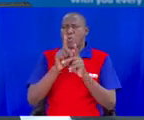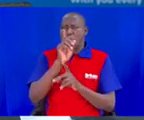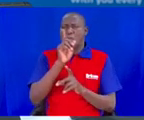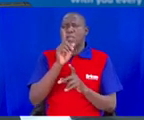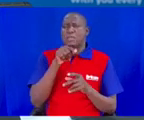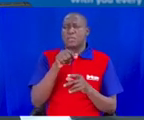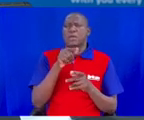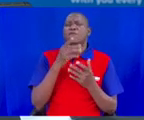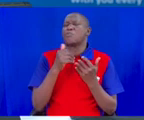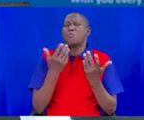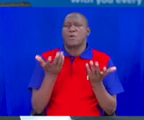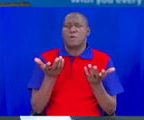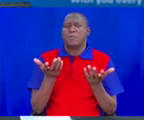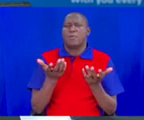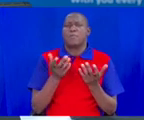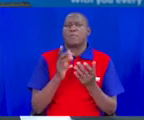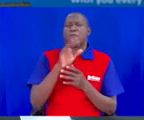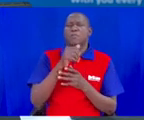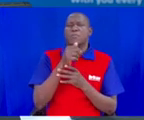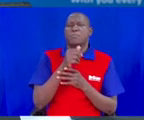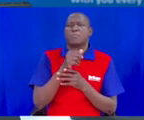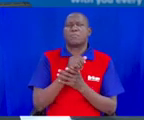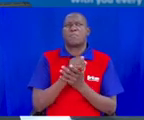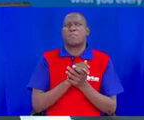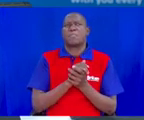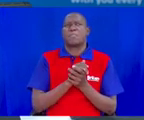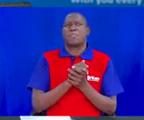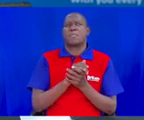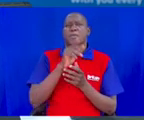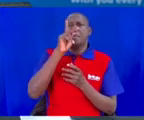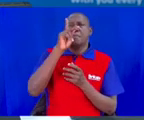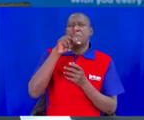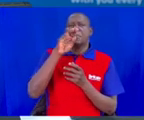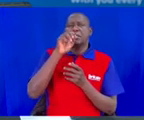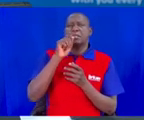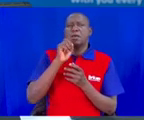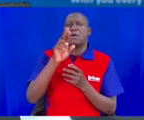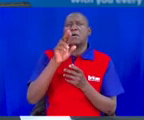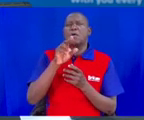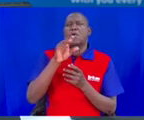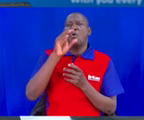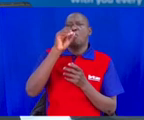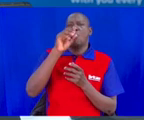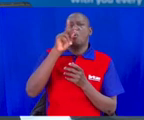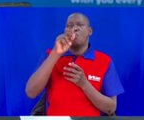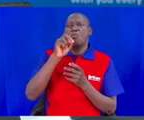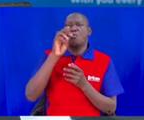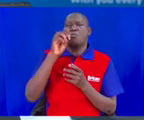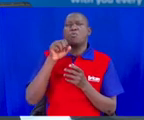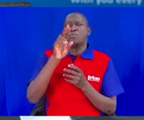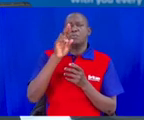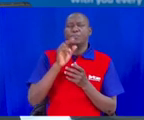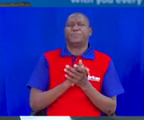one comes from Vitalis Peter Okumu Owino. Vitalis Peter Okumu